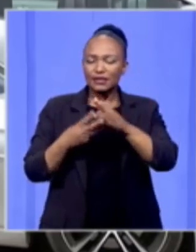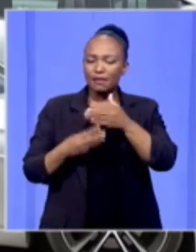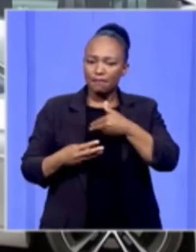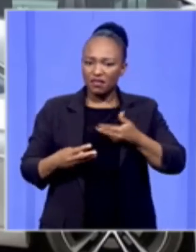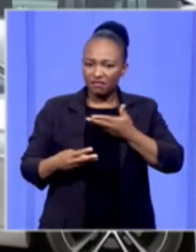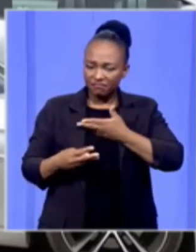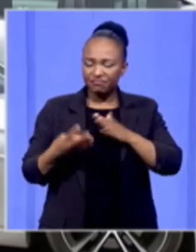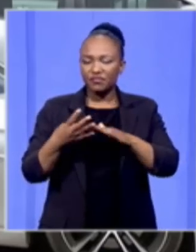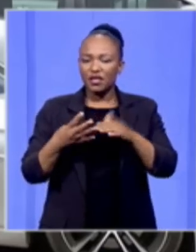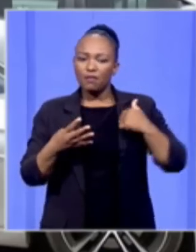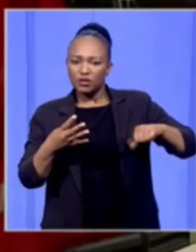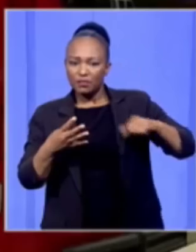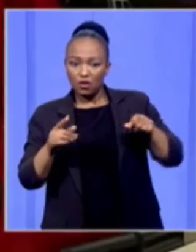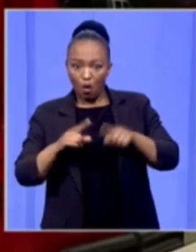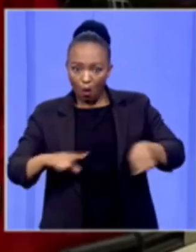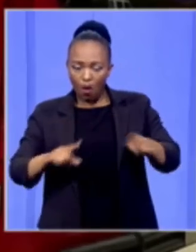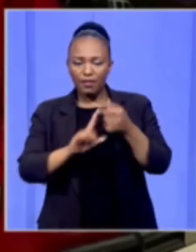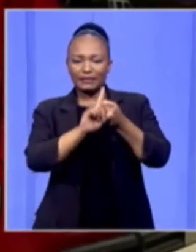hore re stop ntho ena.